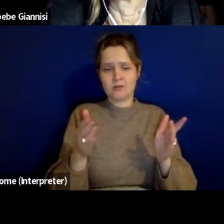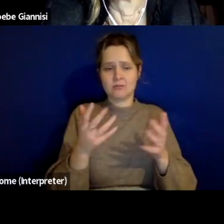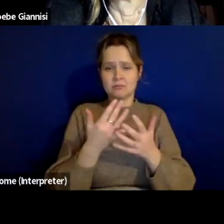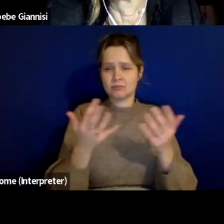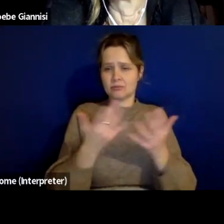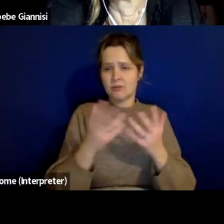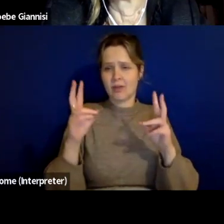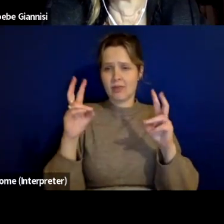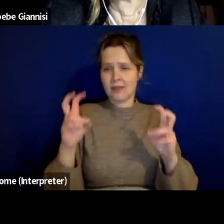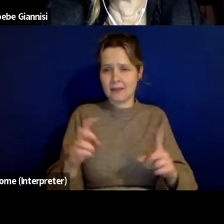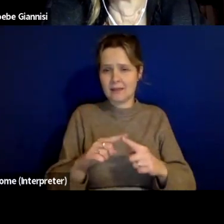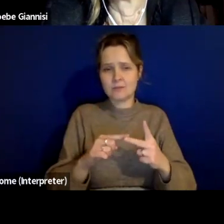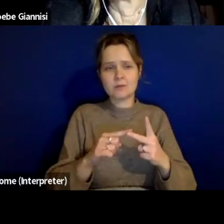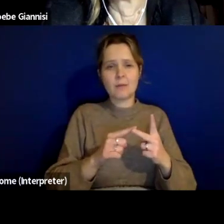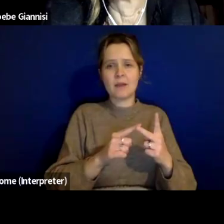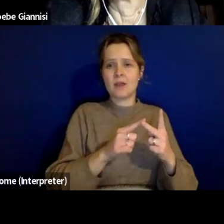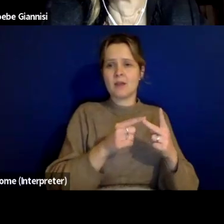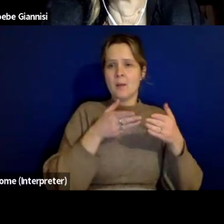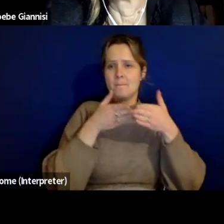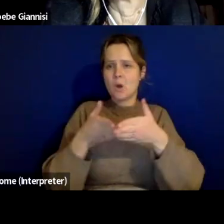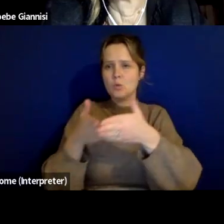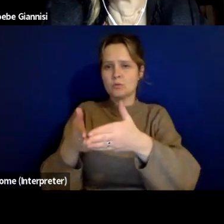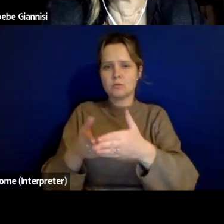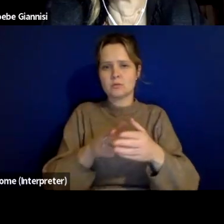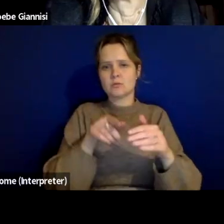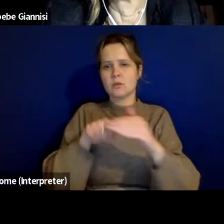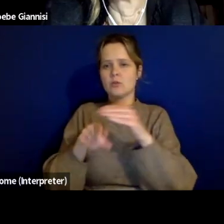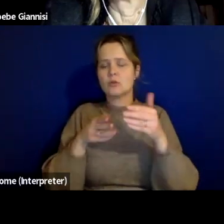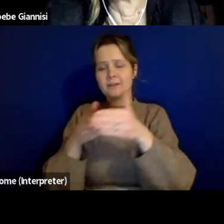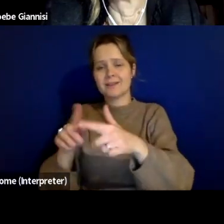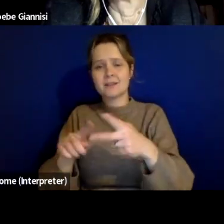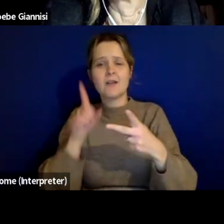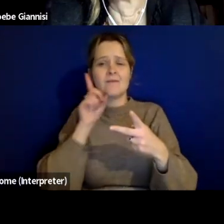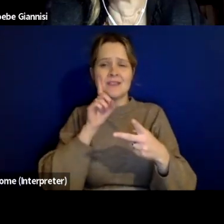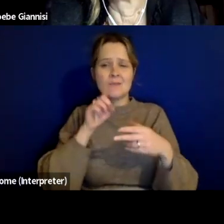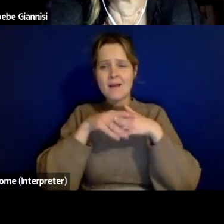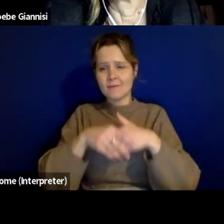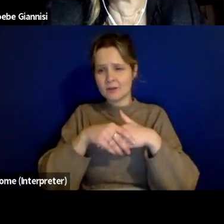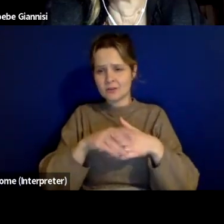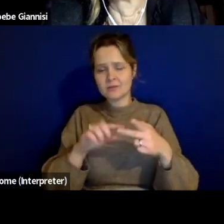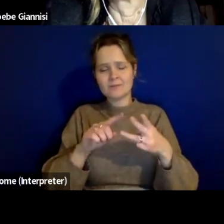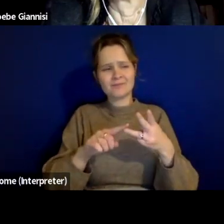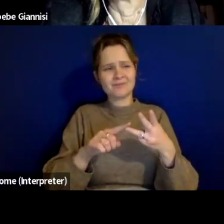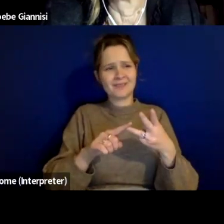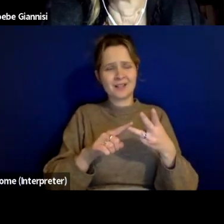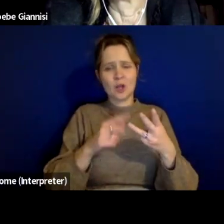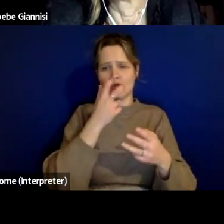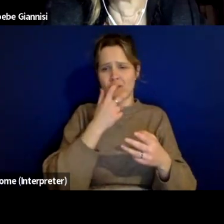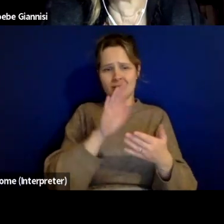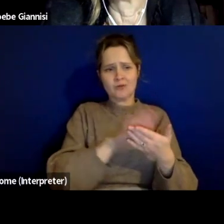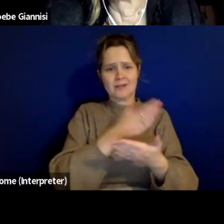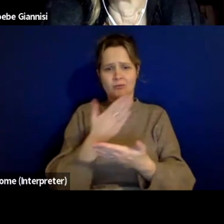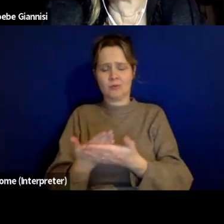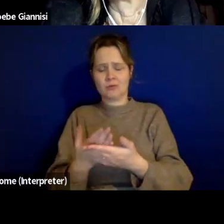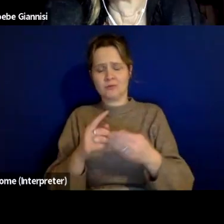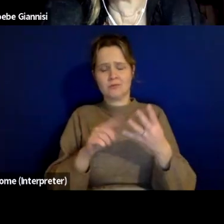as migrant crossings in the Mediterranean, female friendship, the transcription of orality, imagined plagues,